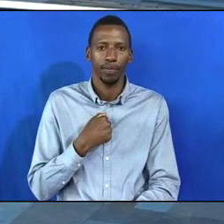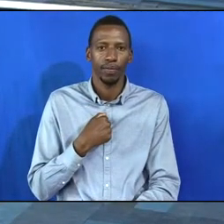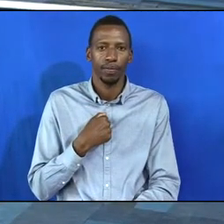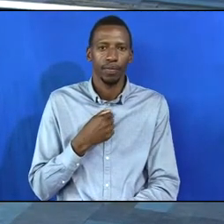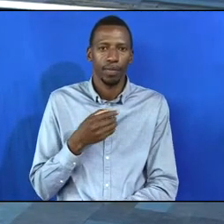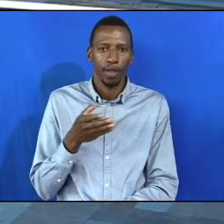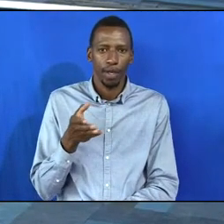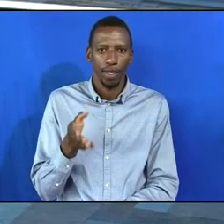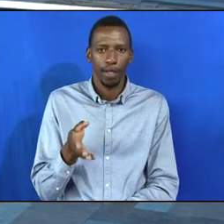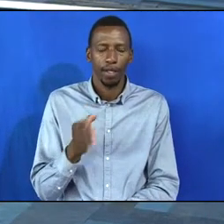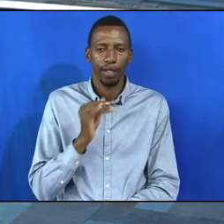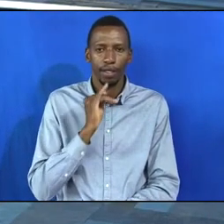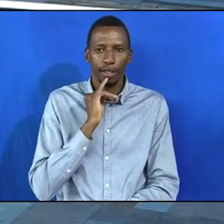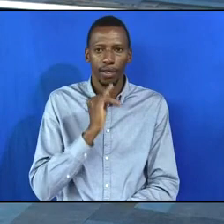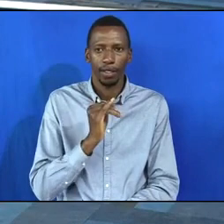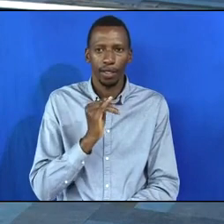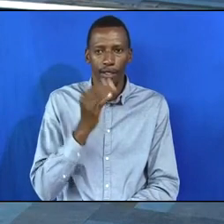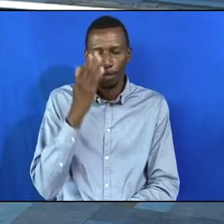this is